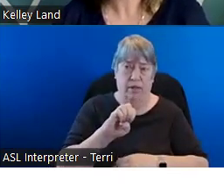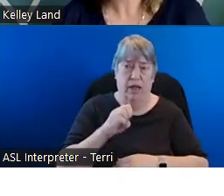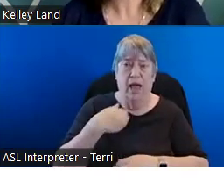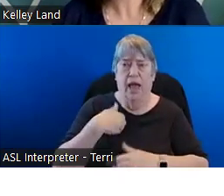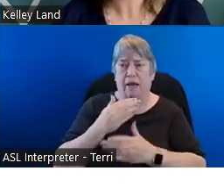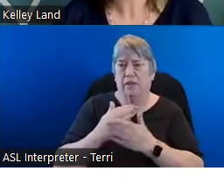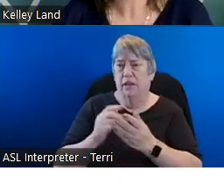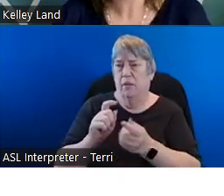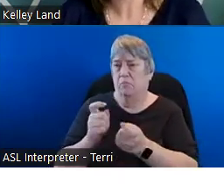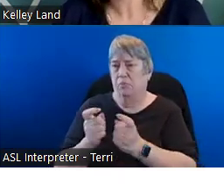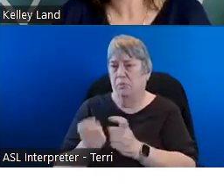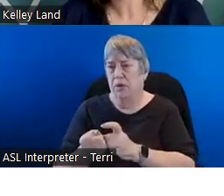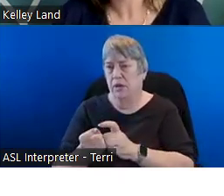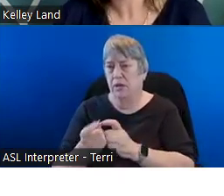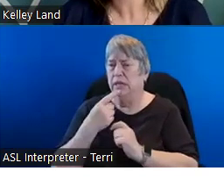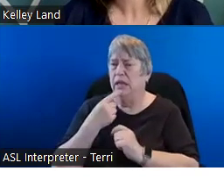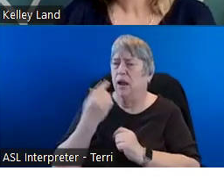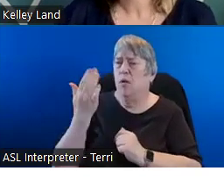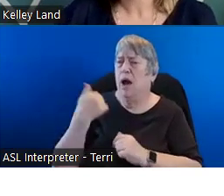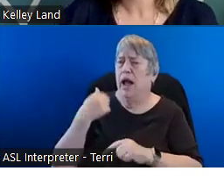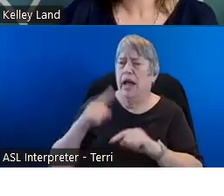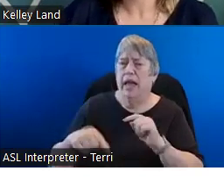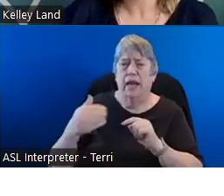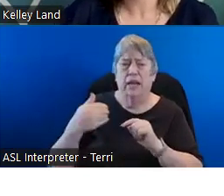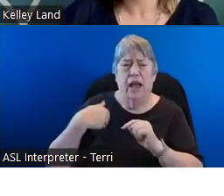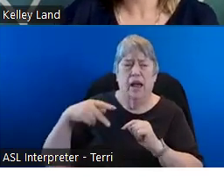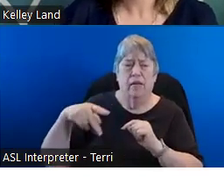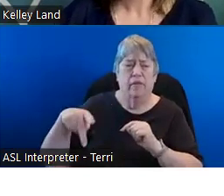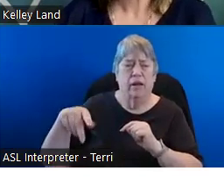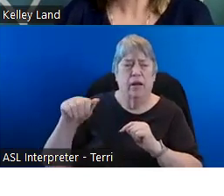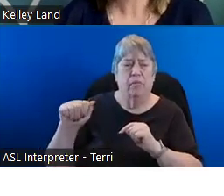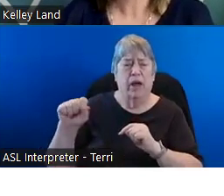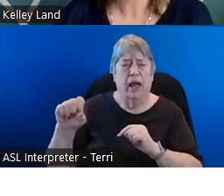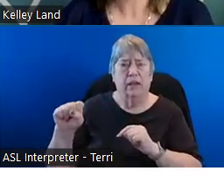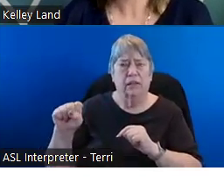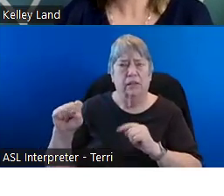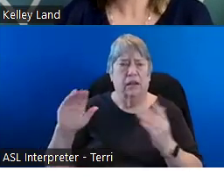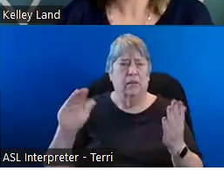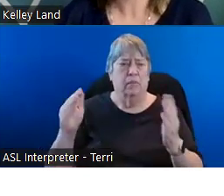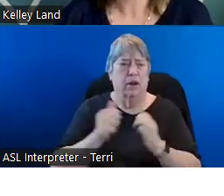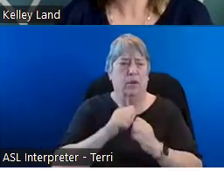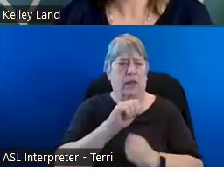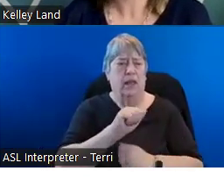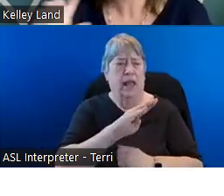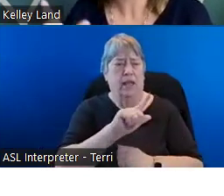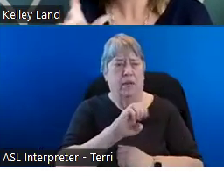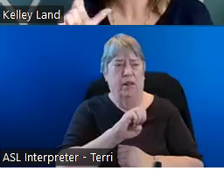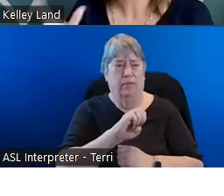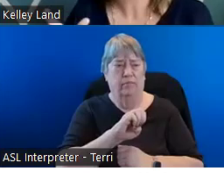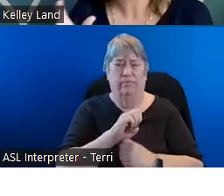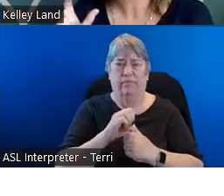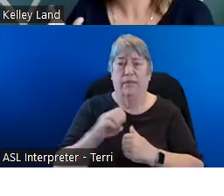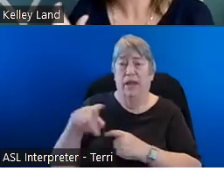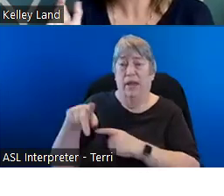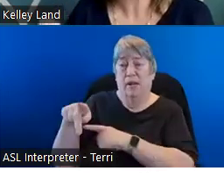as well. Some people say, well, why can't I have a pass compared to an ABLE account? It is important for you to know that passes and